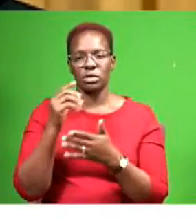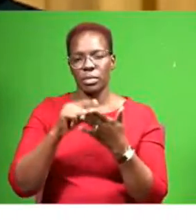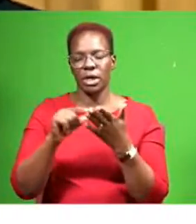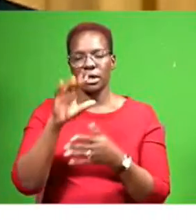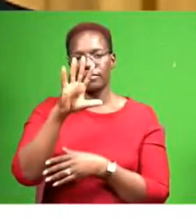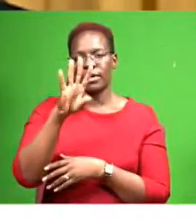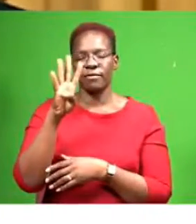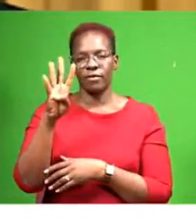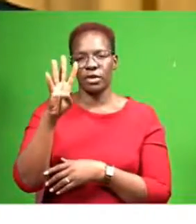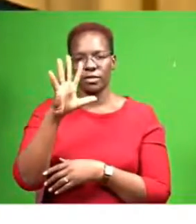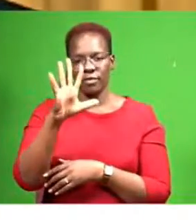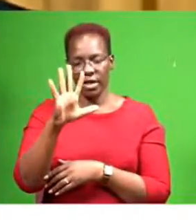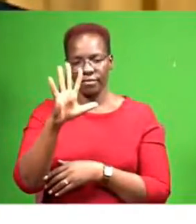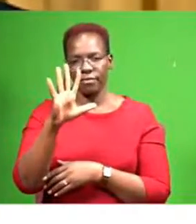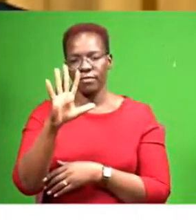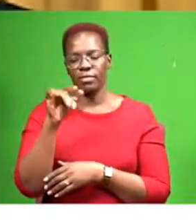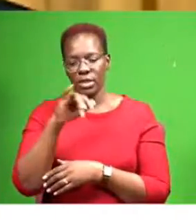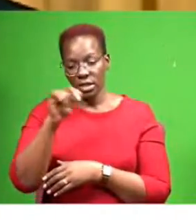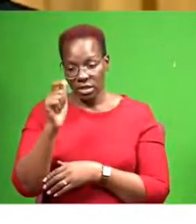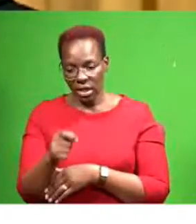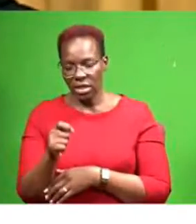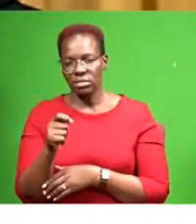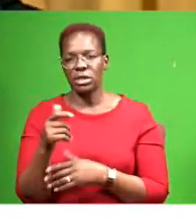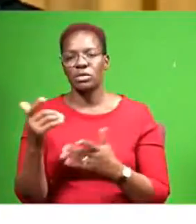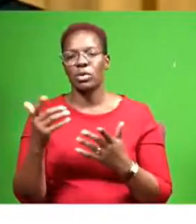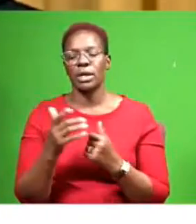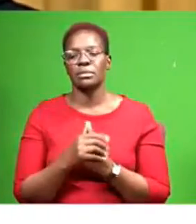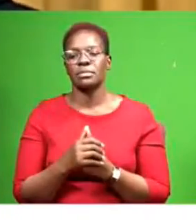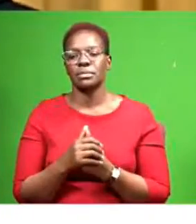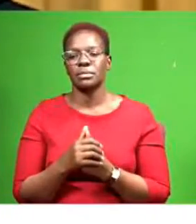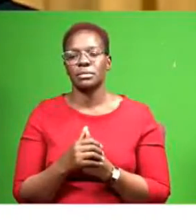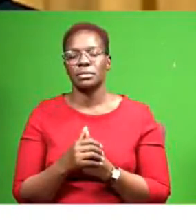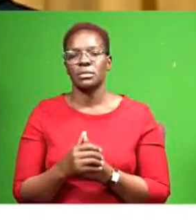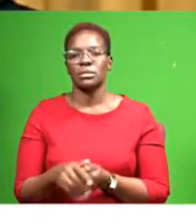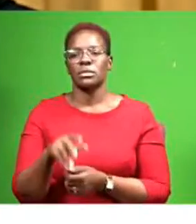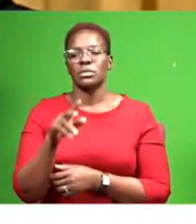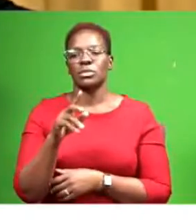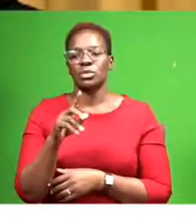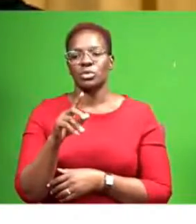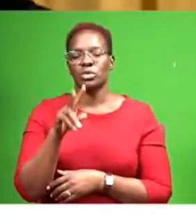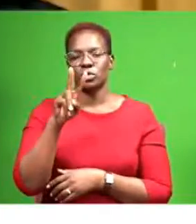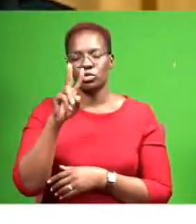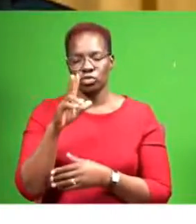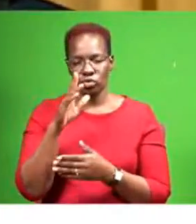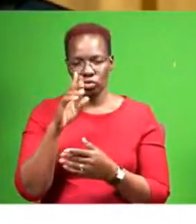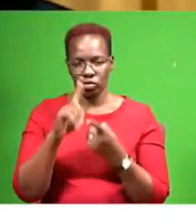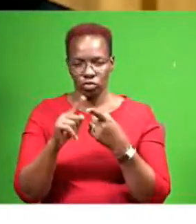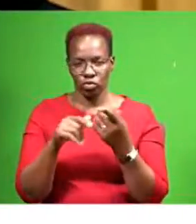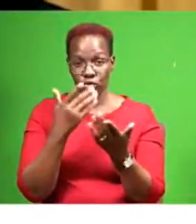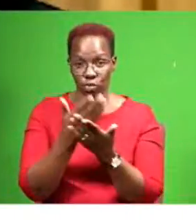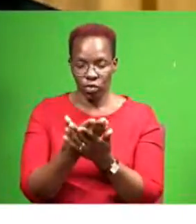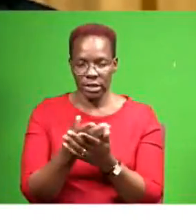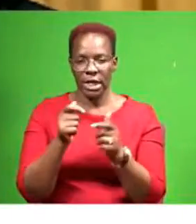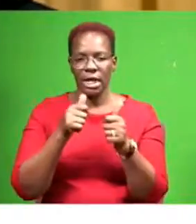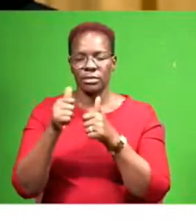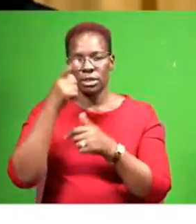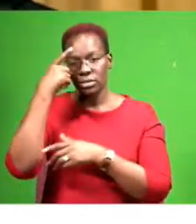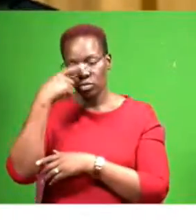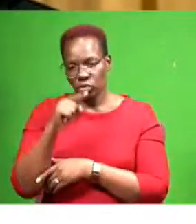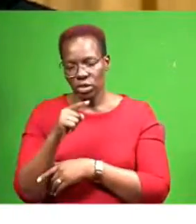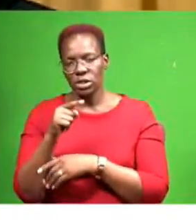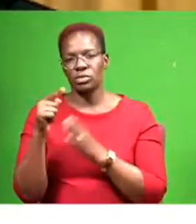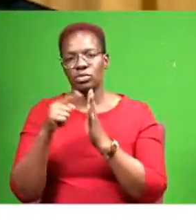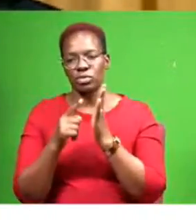549 of the impugned judgment was, and I quote, to propose administrative policy,